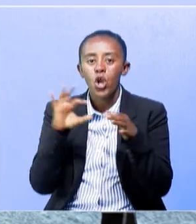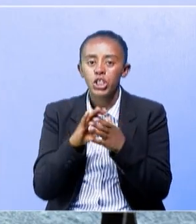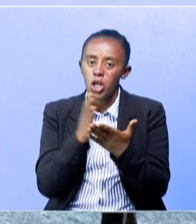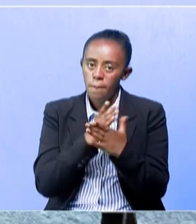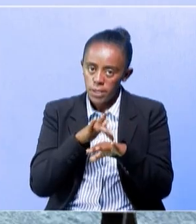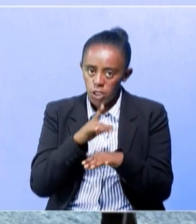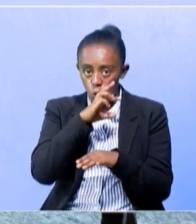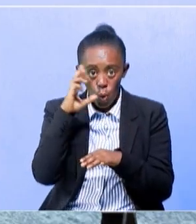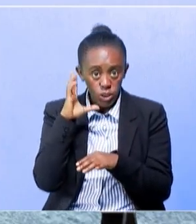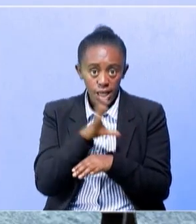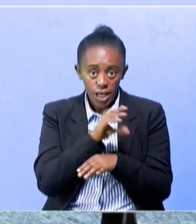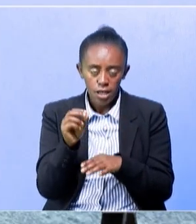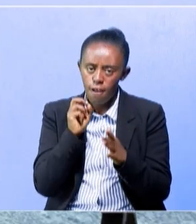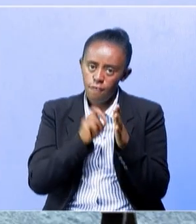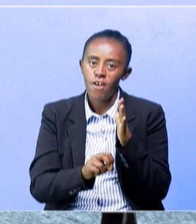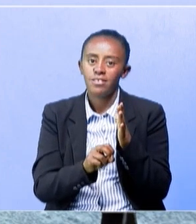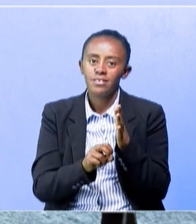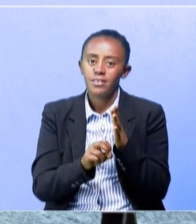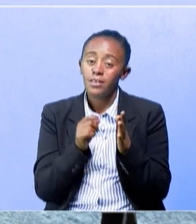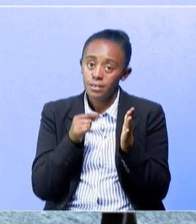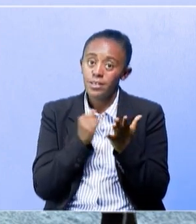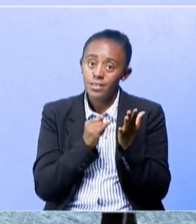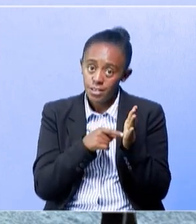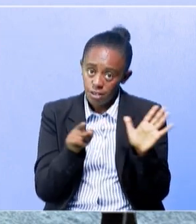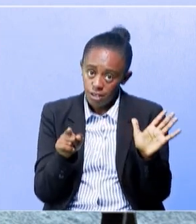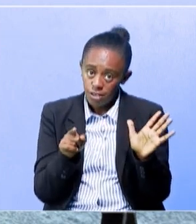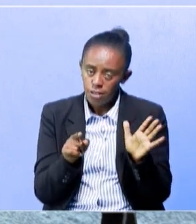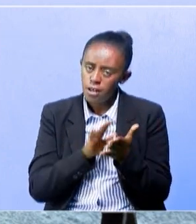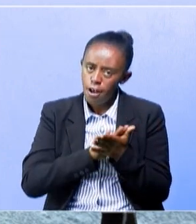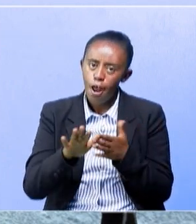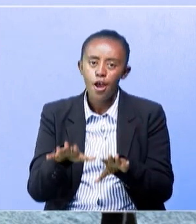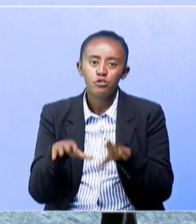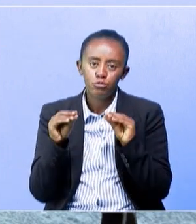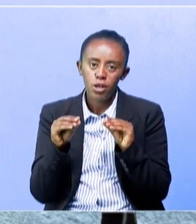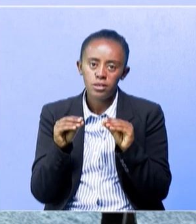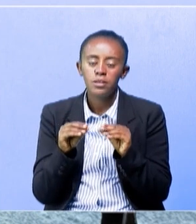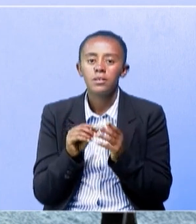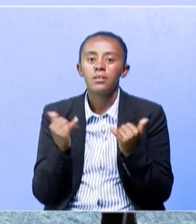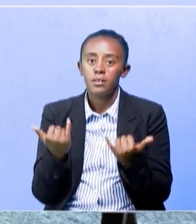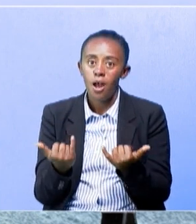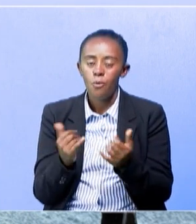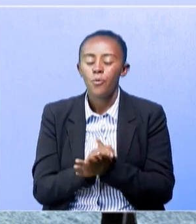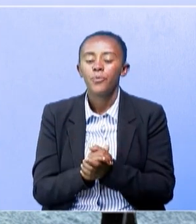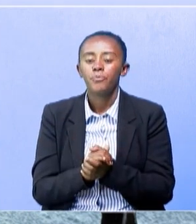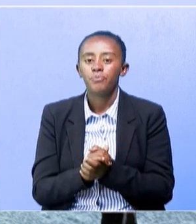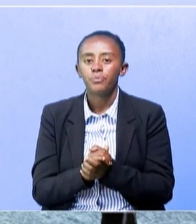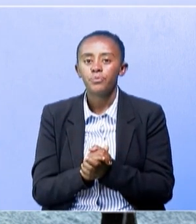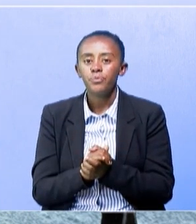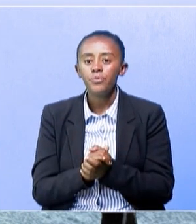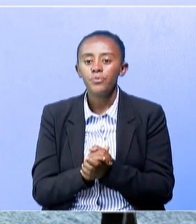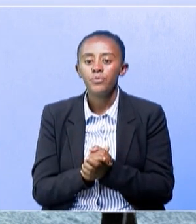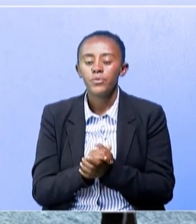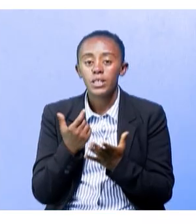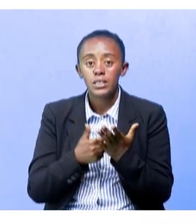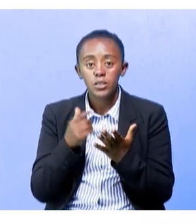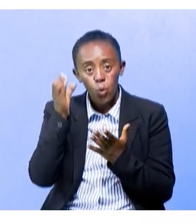between cause and effect. Is it clear? Nice students. Now here, in this